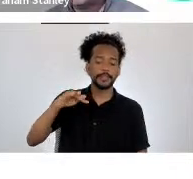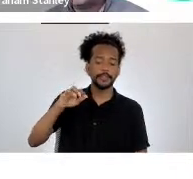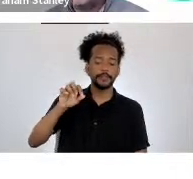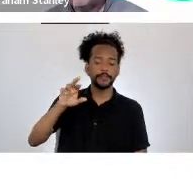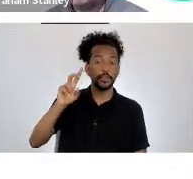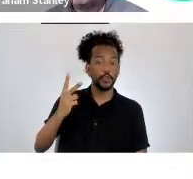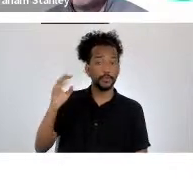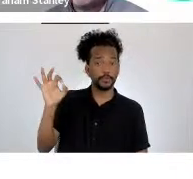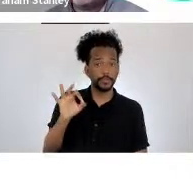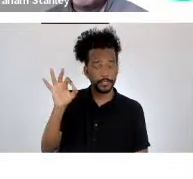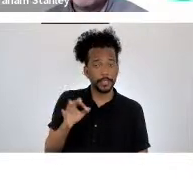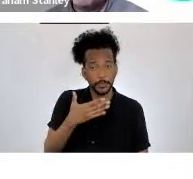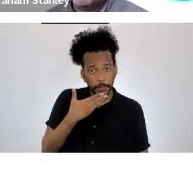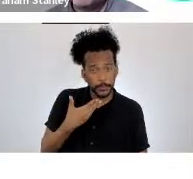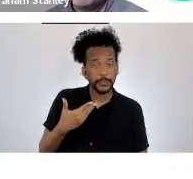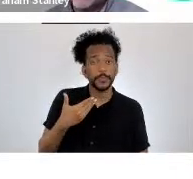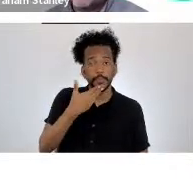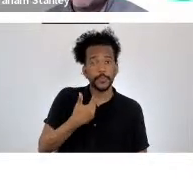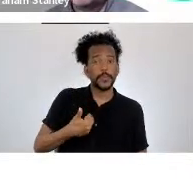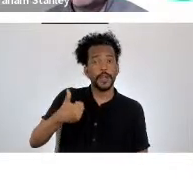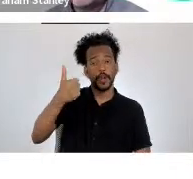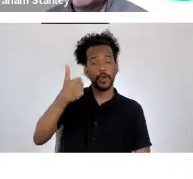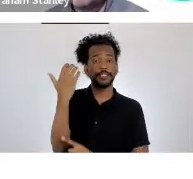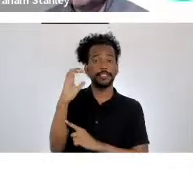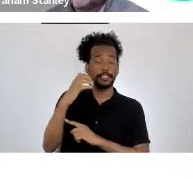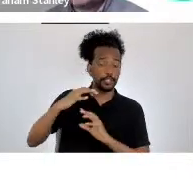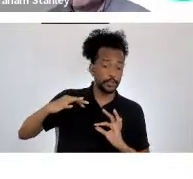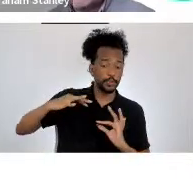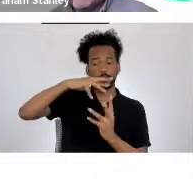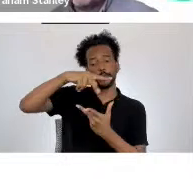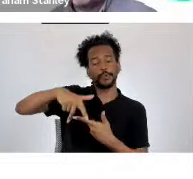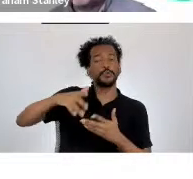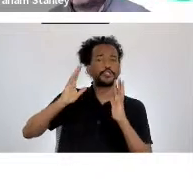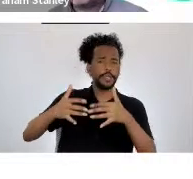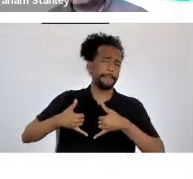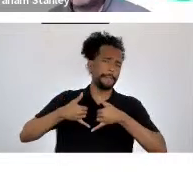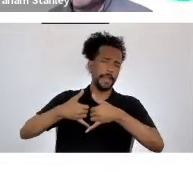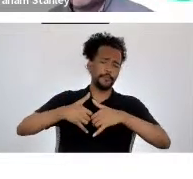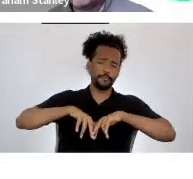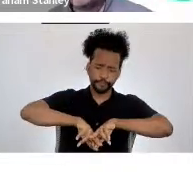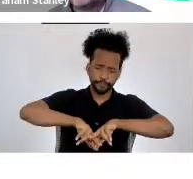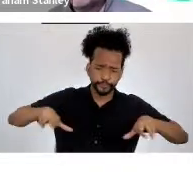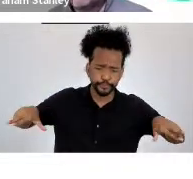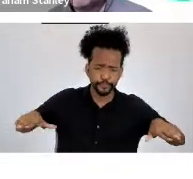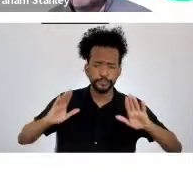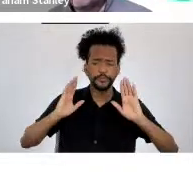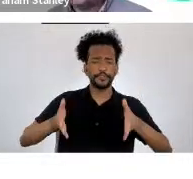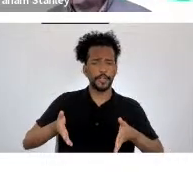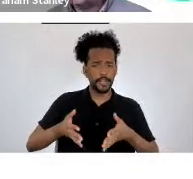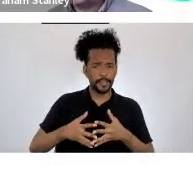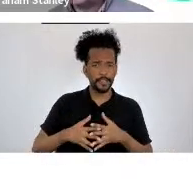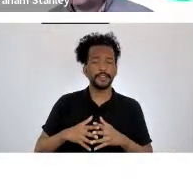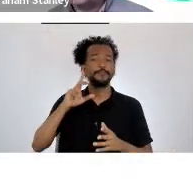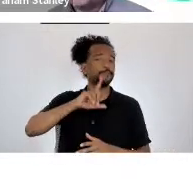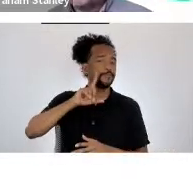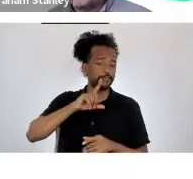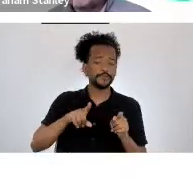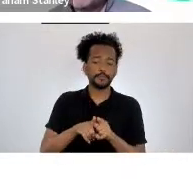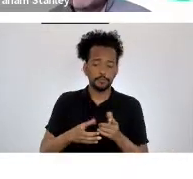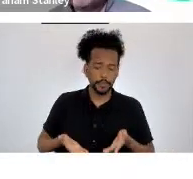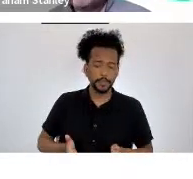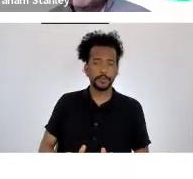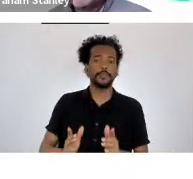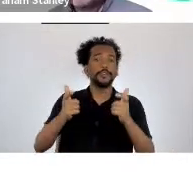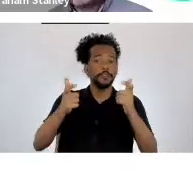has received numerous awards in the USA and her home country in England. And although she can't be with